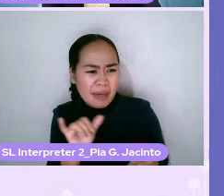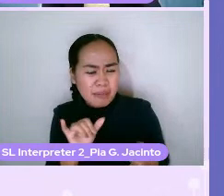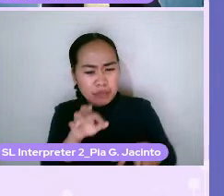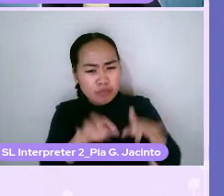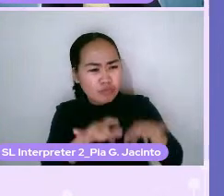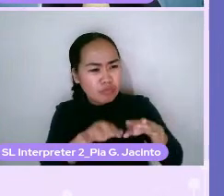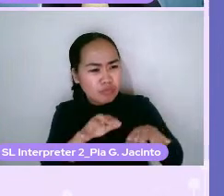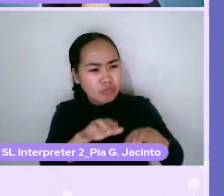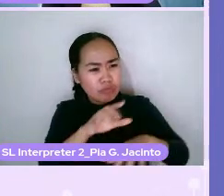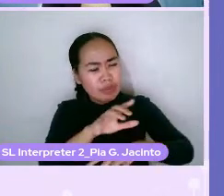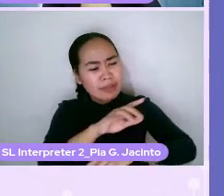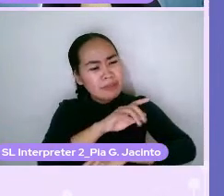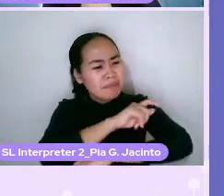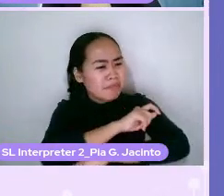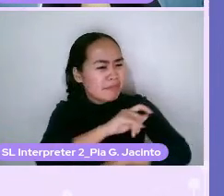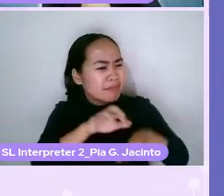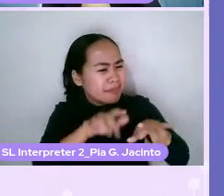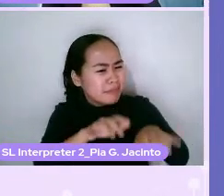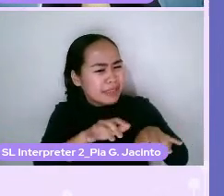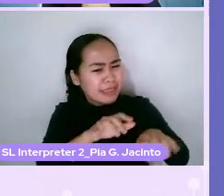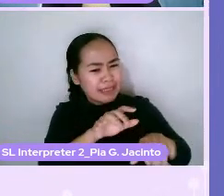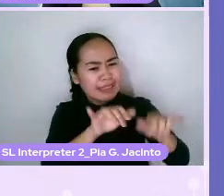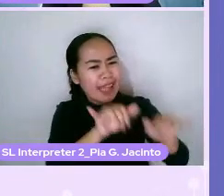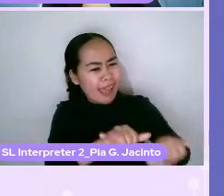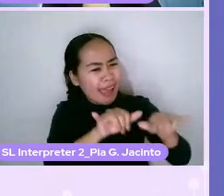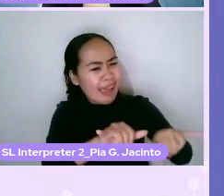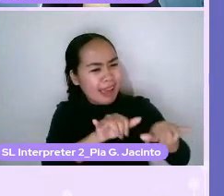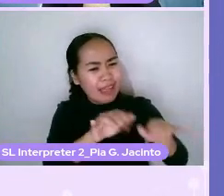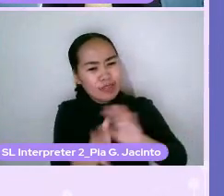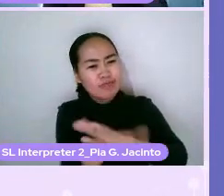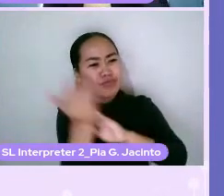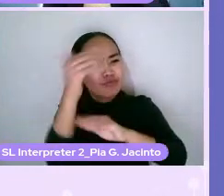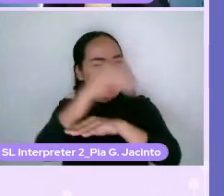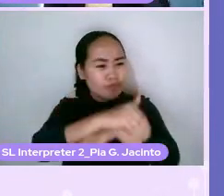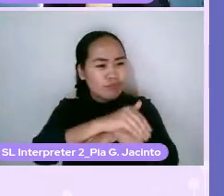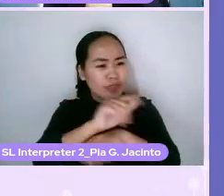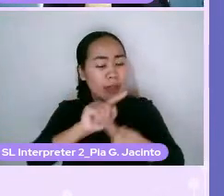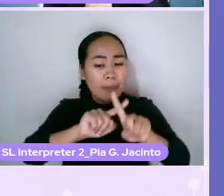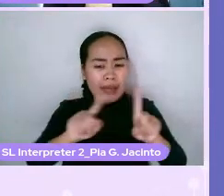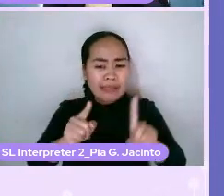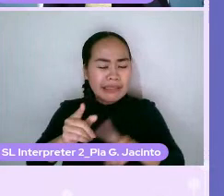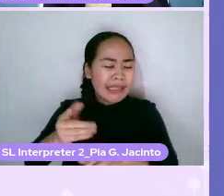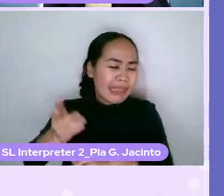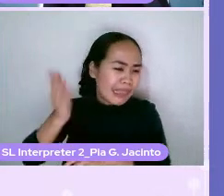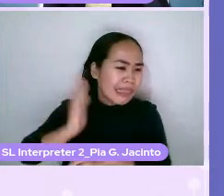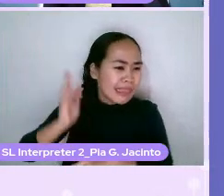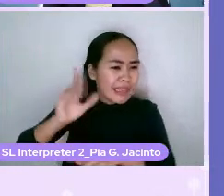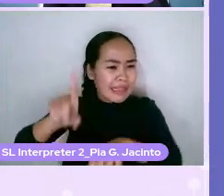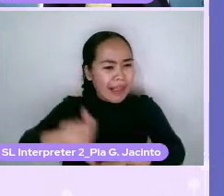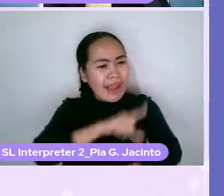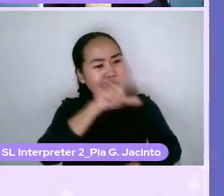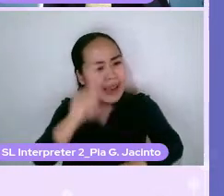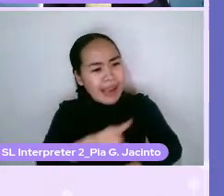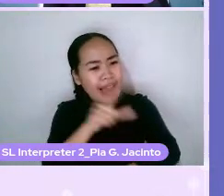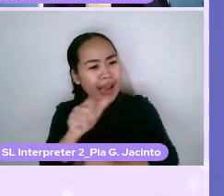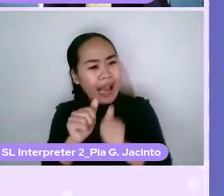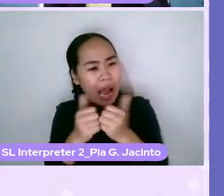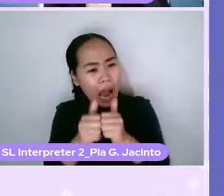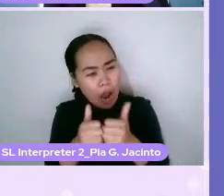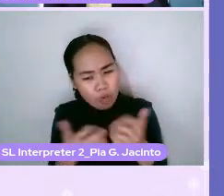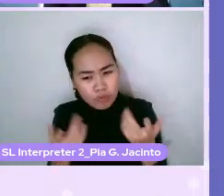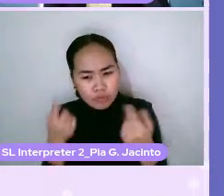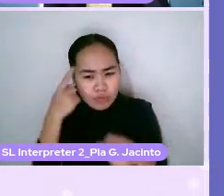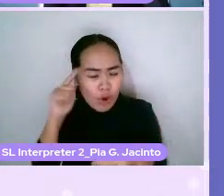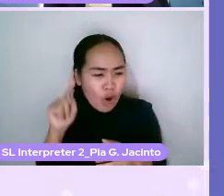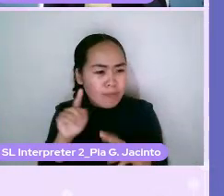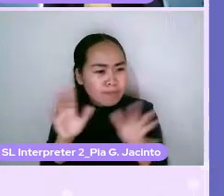gabi. But seriously, long and many nights of logical thinking to enhance our programming skills and make it